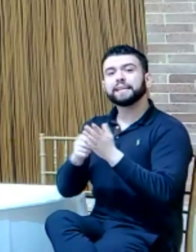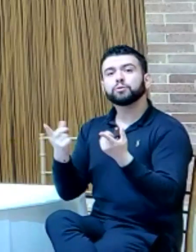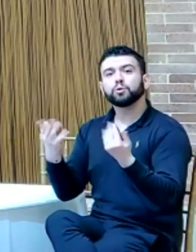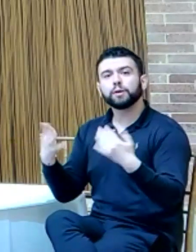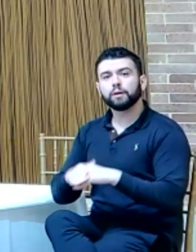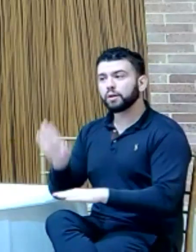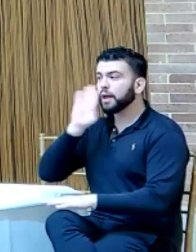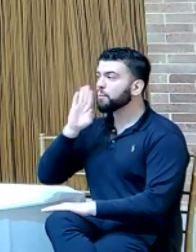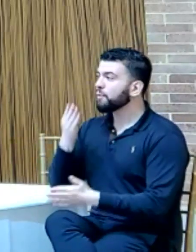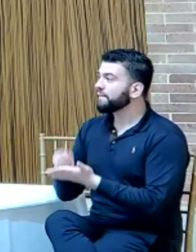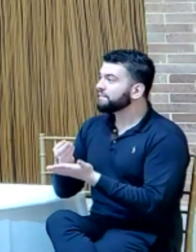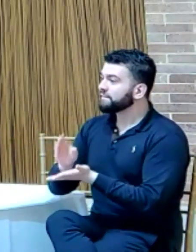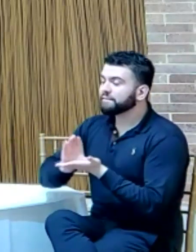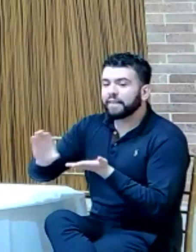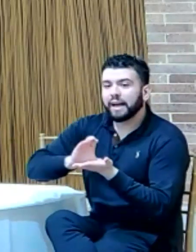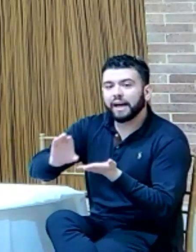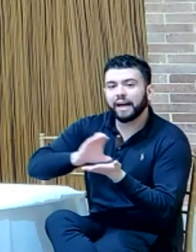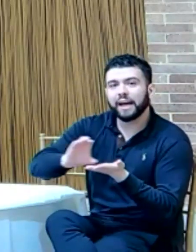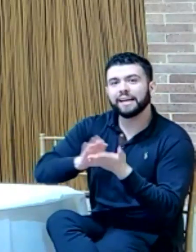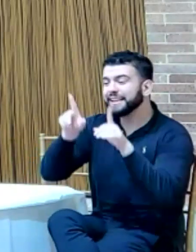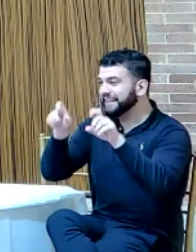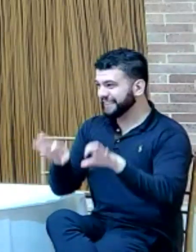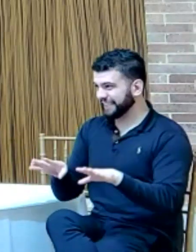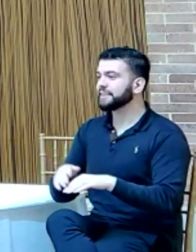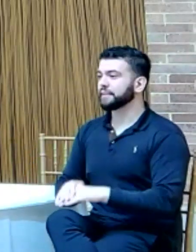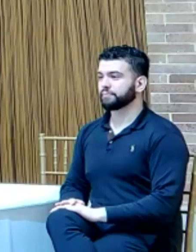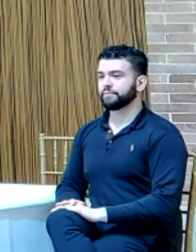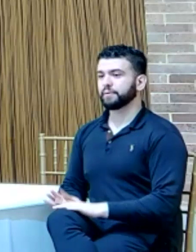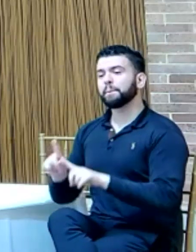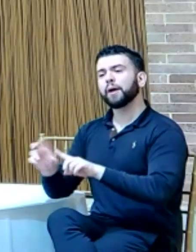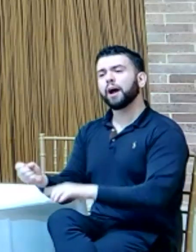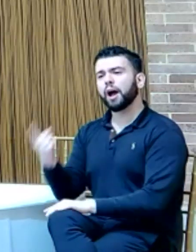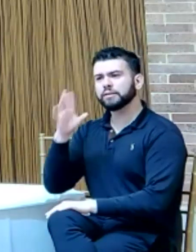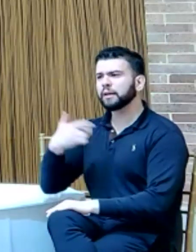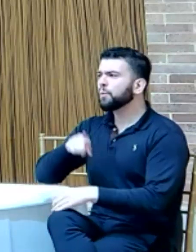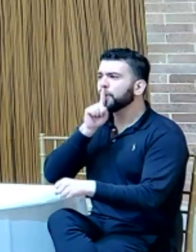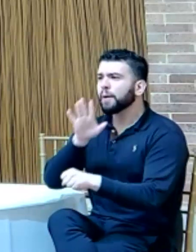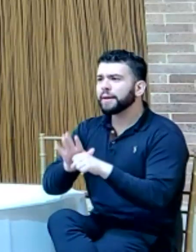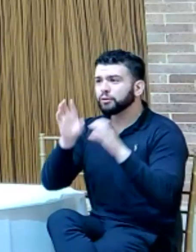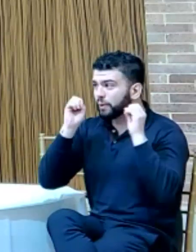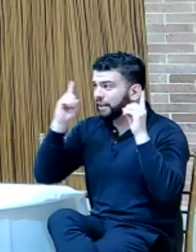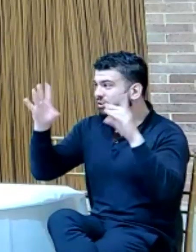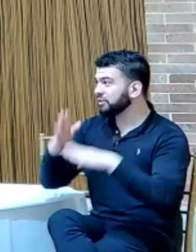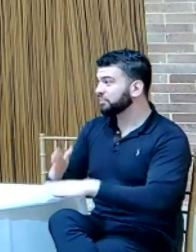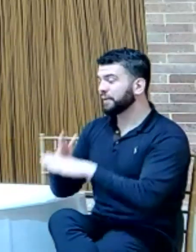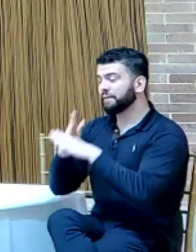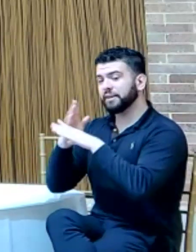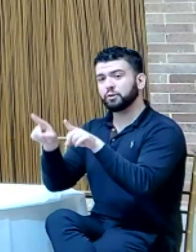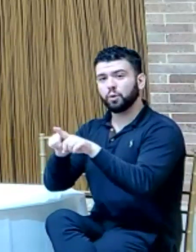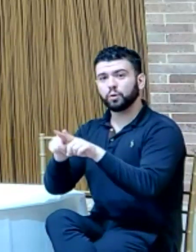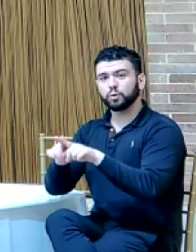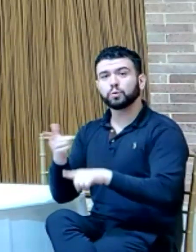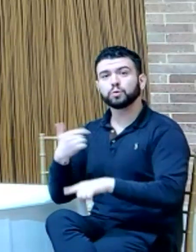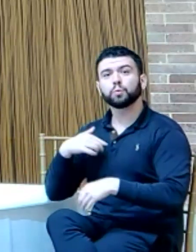organizations across our state but beyond enforcement we're also committed to education and prevention and working with groups such as Hudson